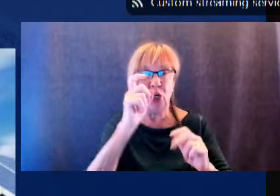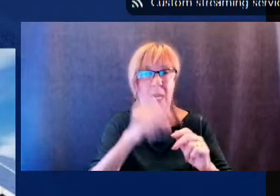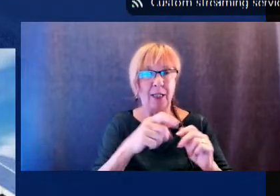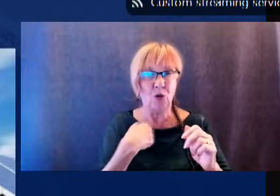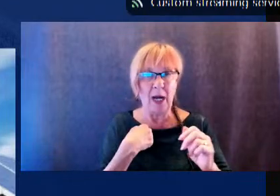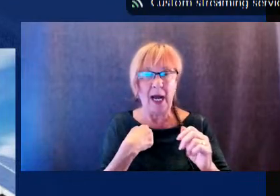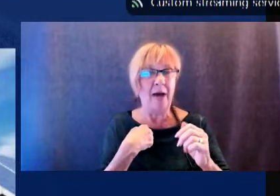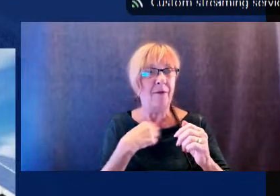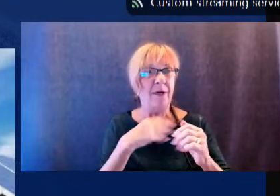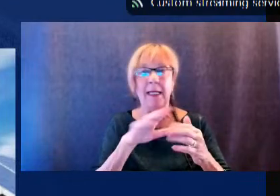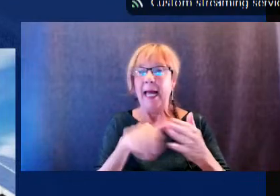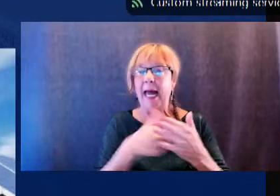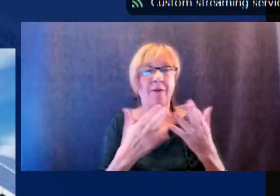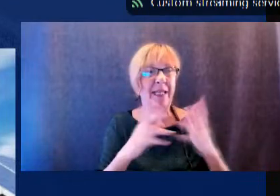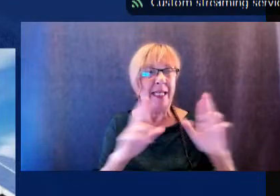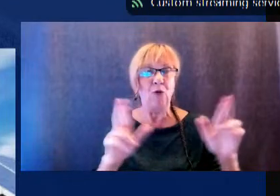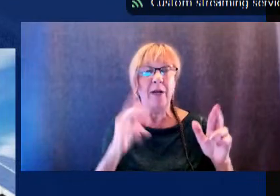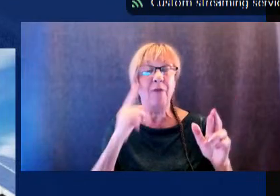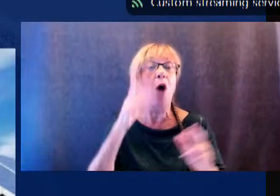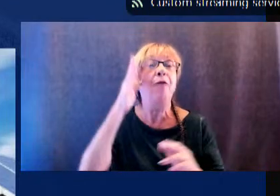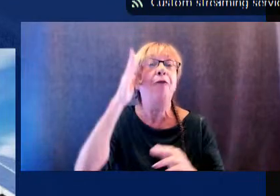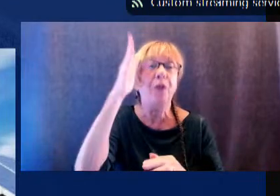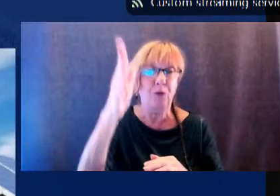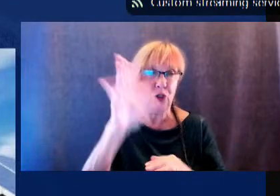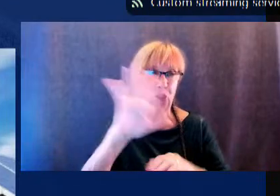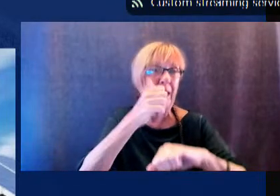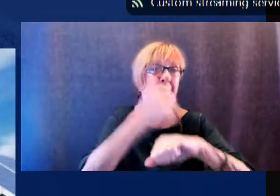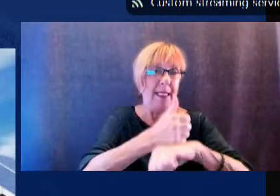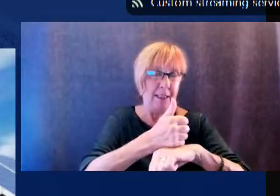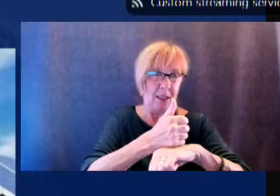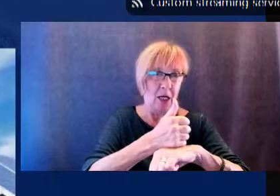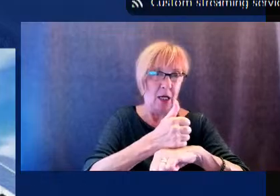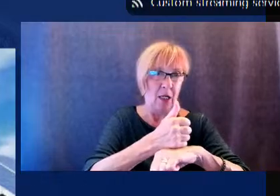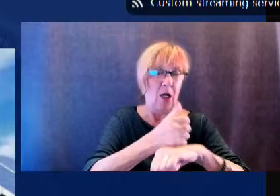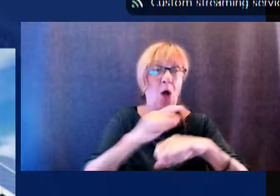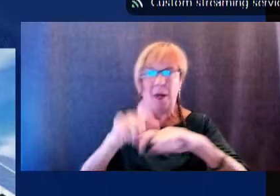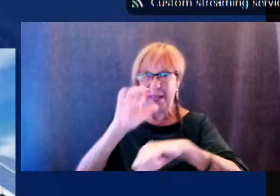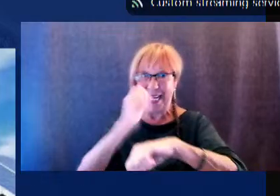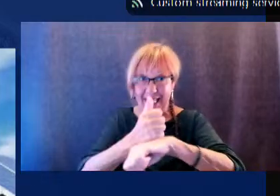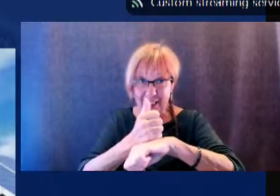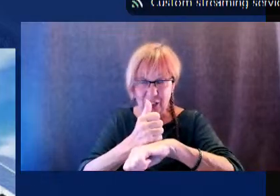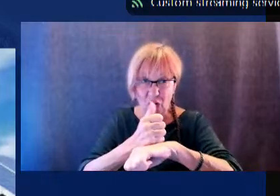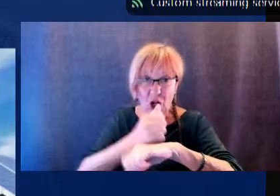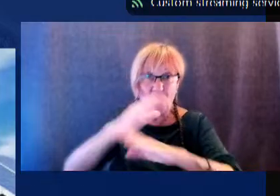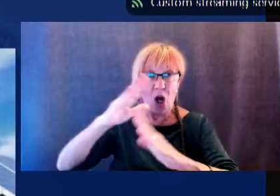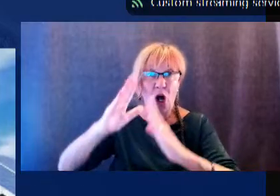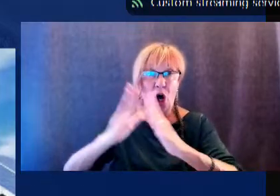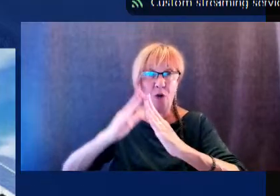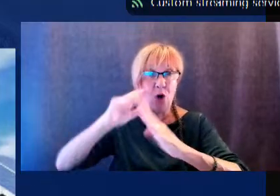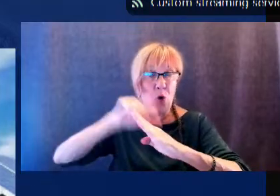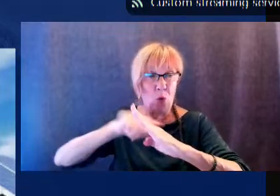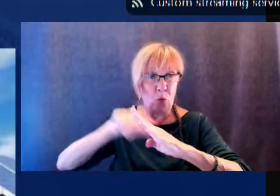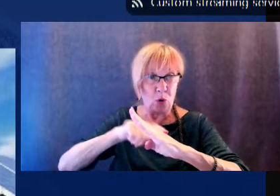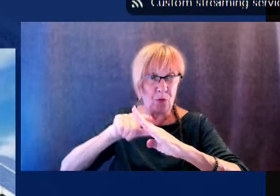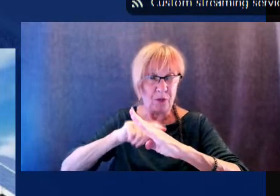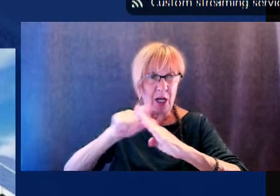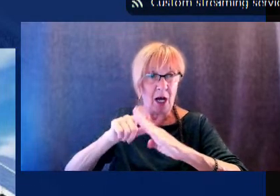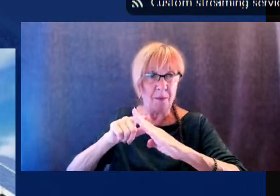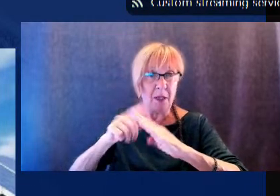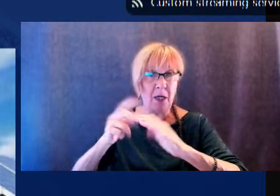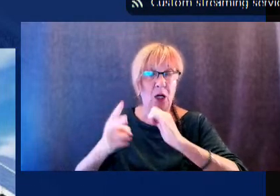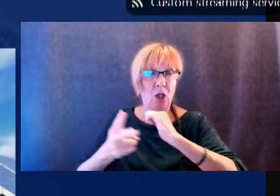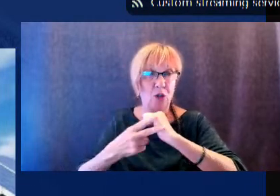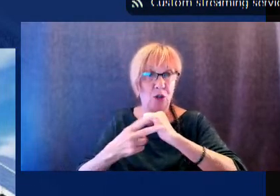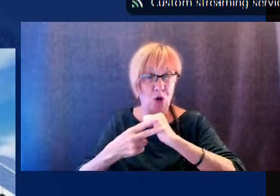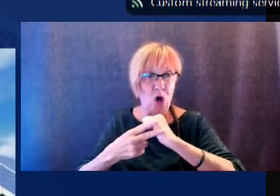and everything for potential future install. But again, the installation of rooftop solar and battery storage installations